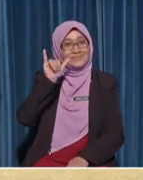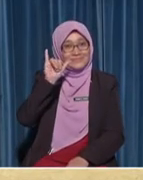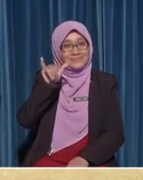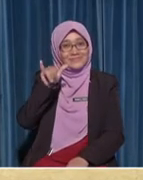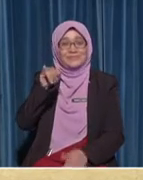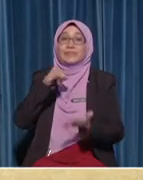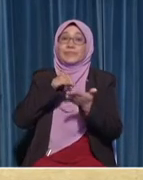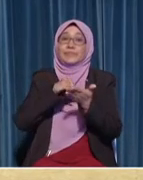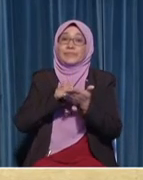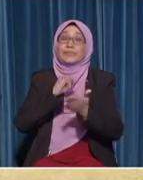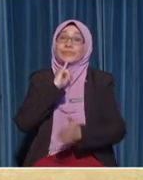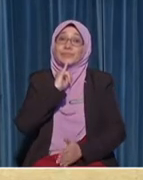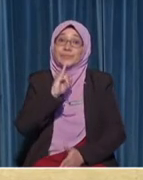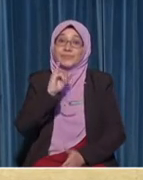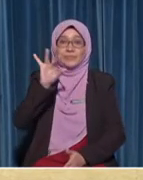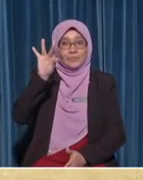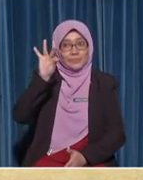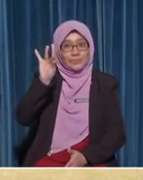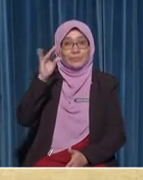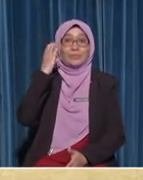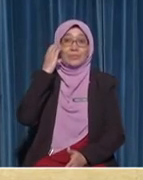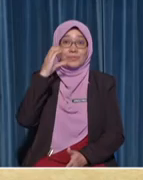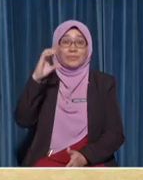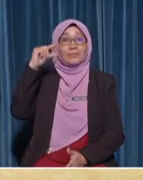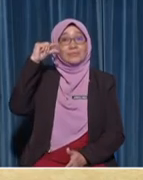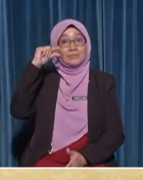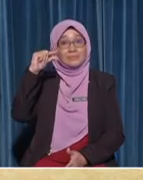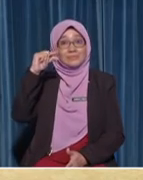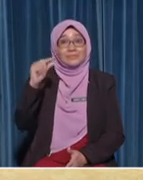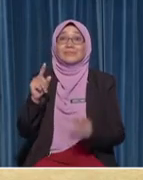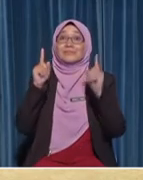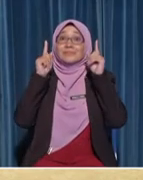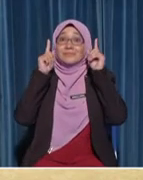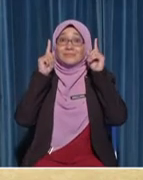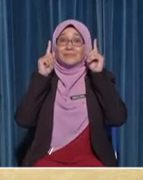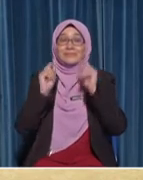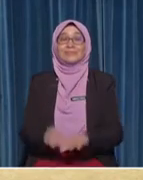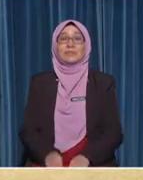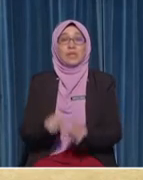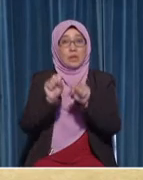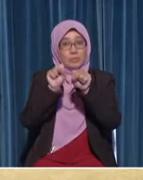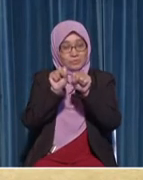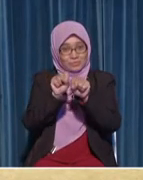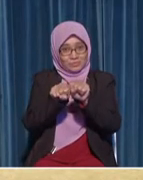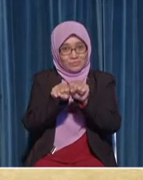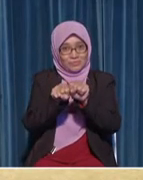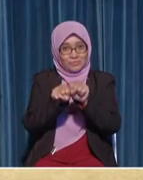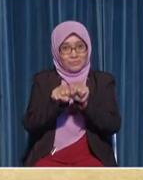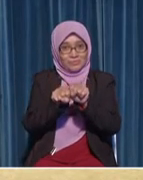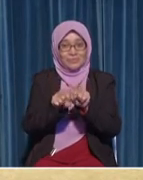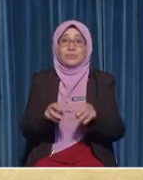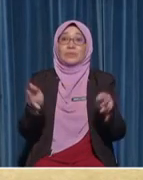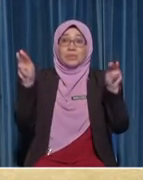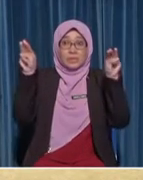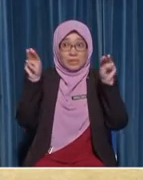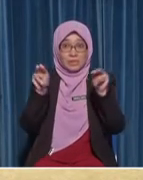it is 800 grams. So, the mass